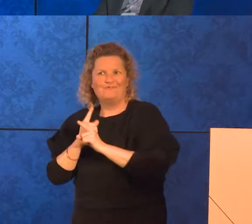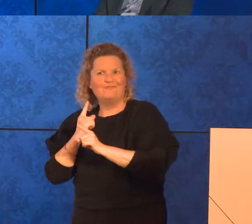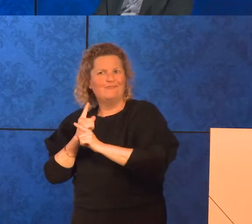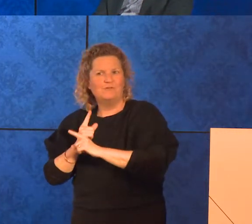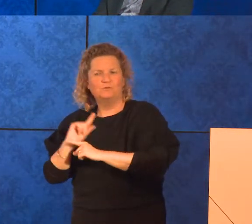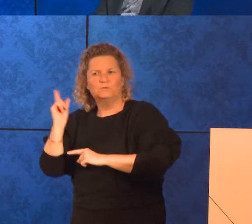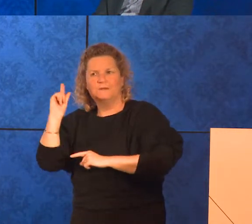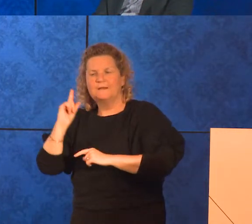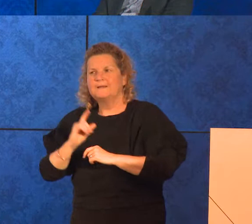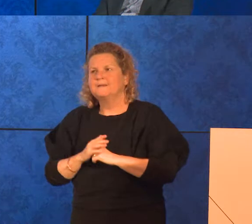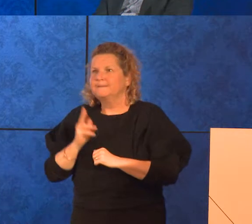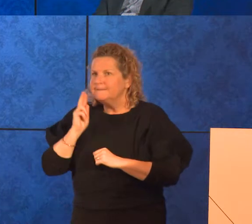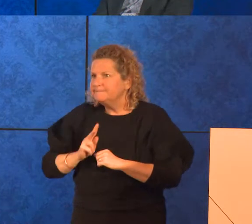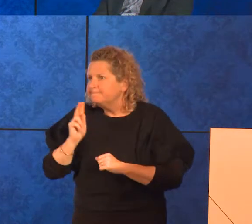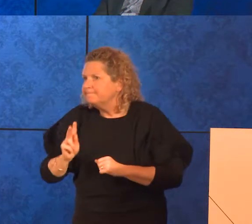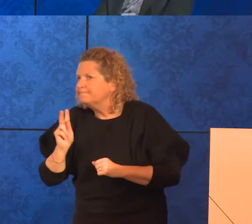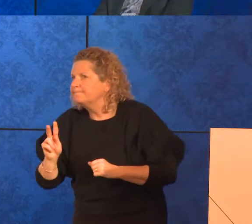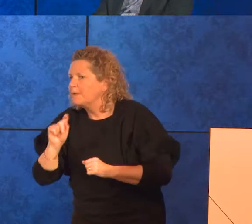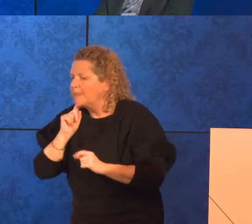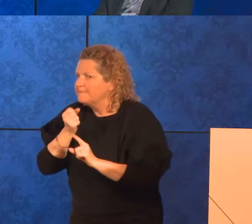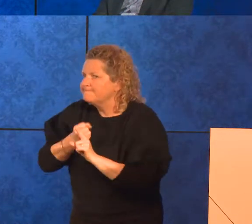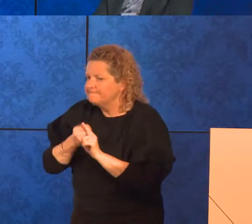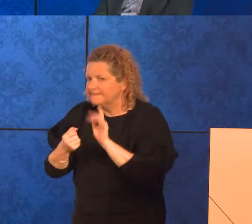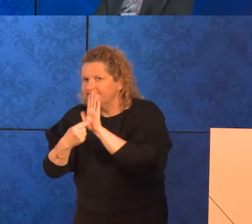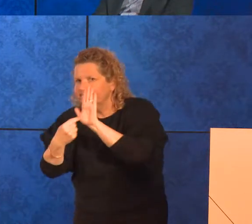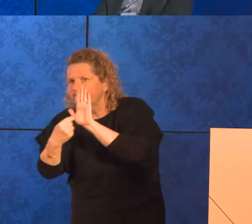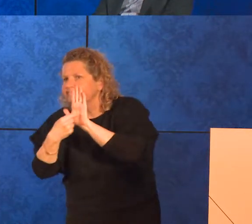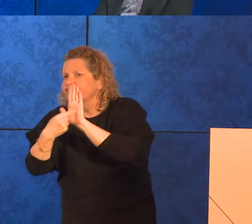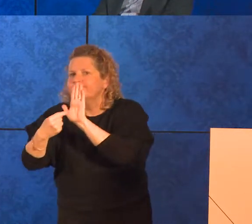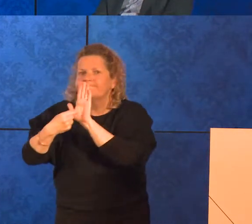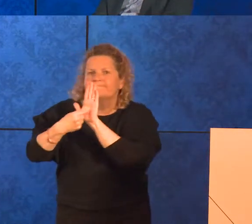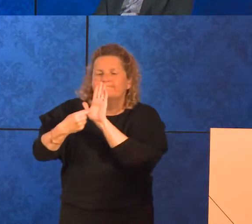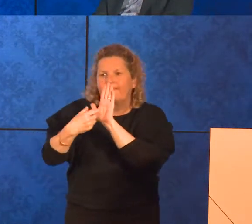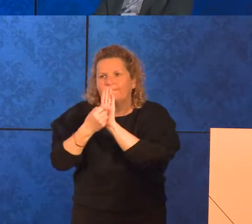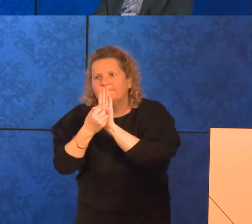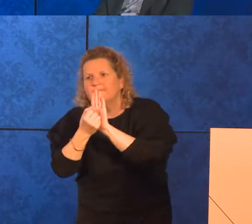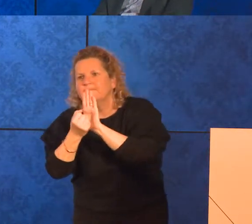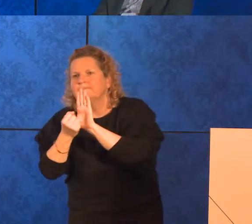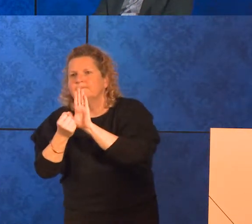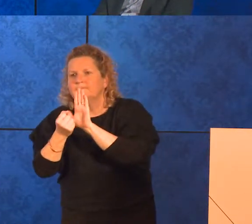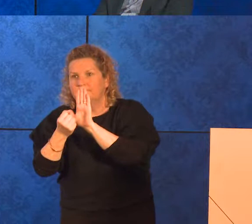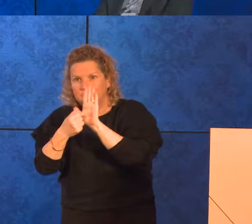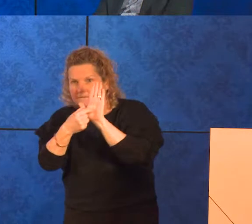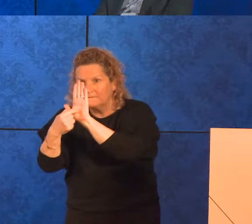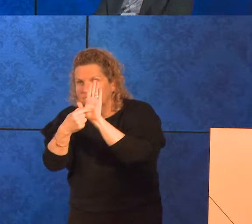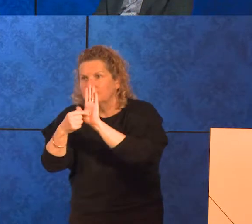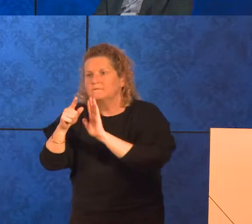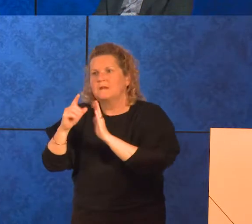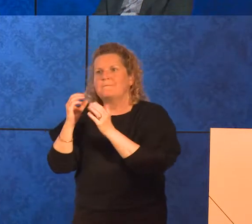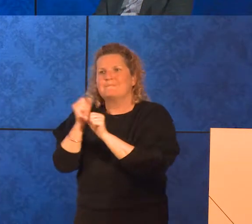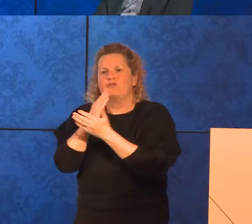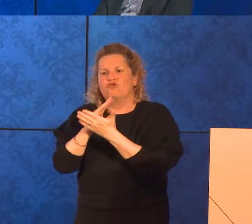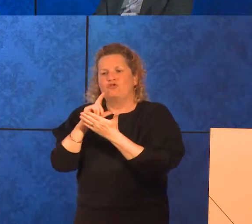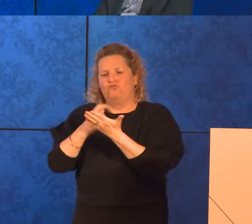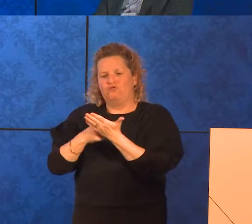be kind of keeping on that issue and making sure that it's adequately recognised in the Royal